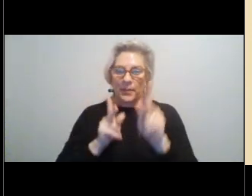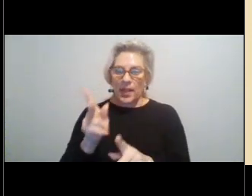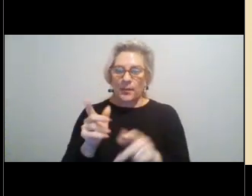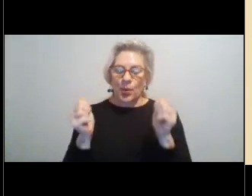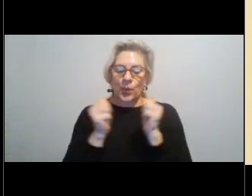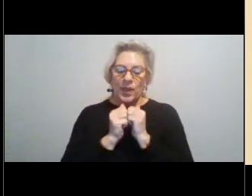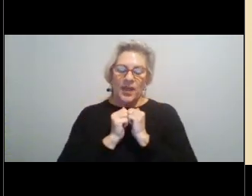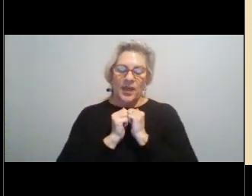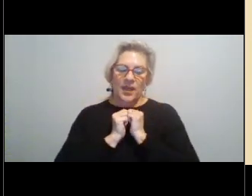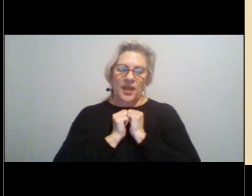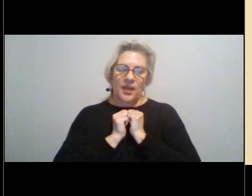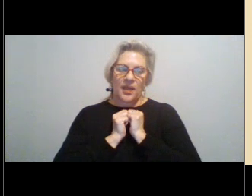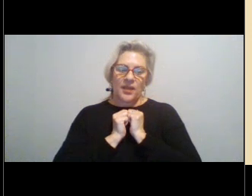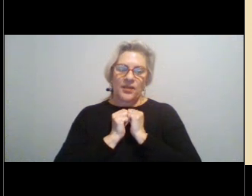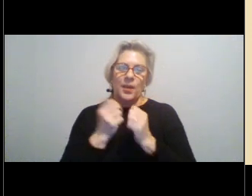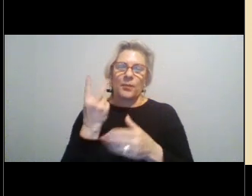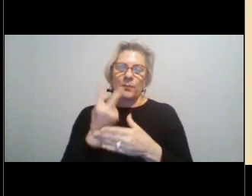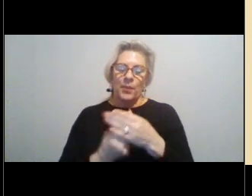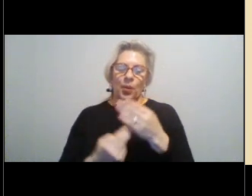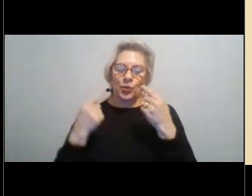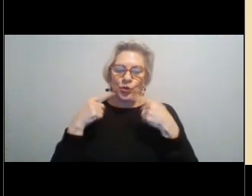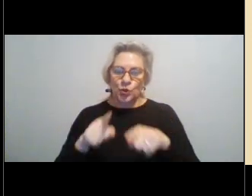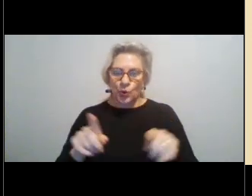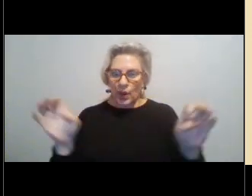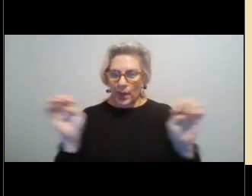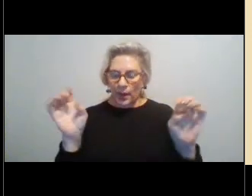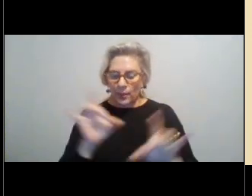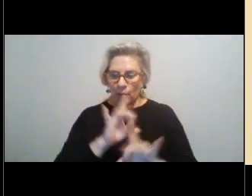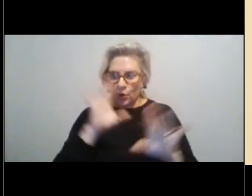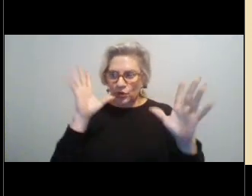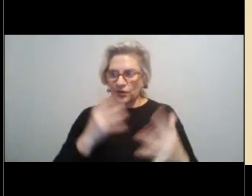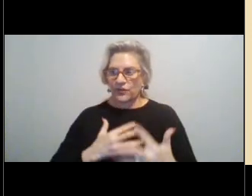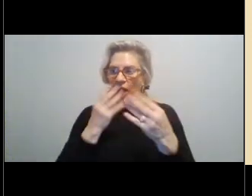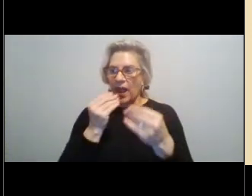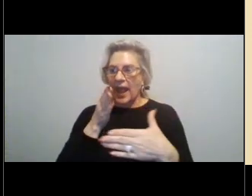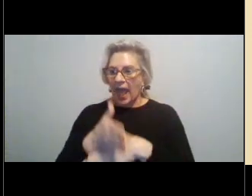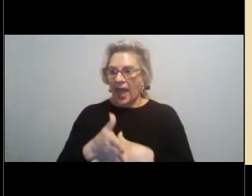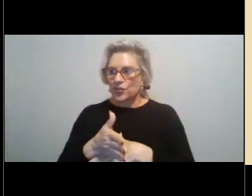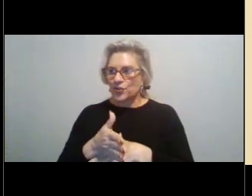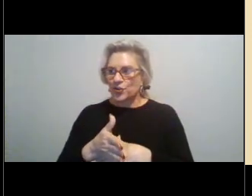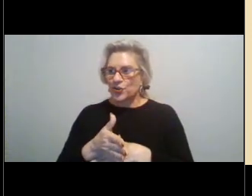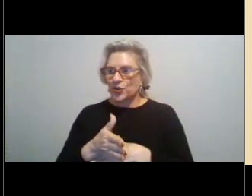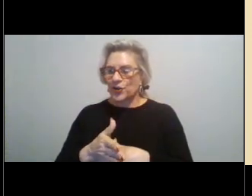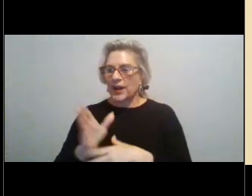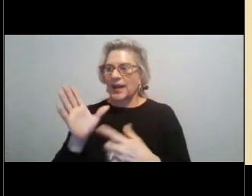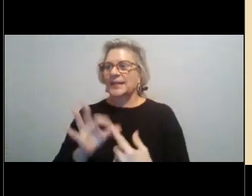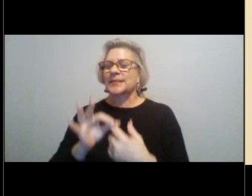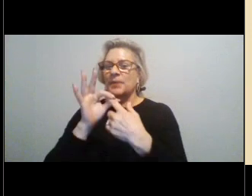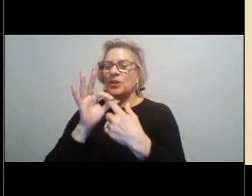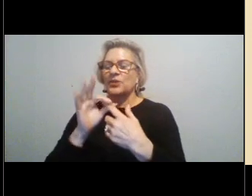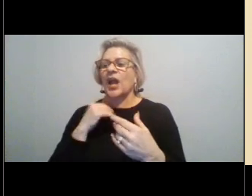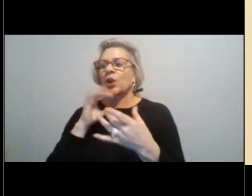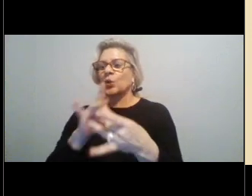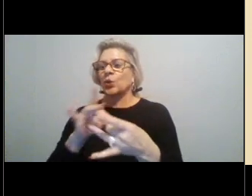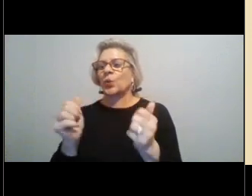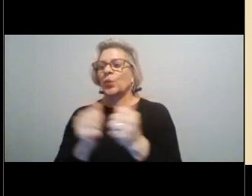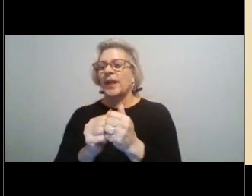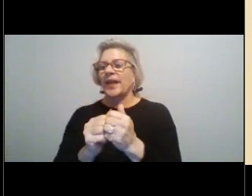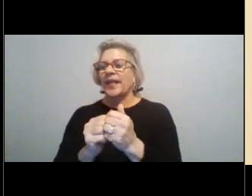the both during the emergency and after. It was, and especially it had to do with our